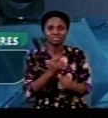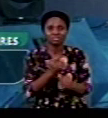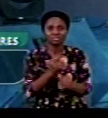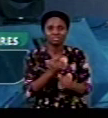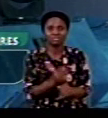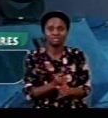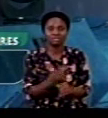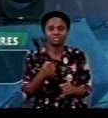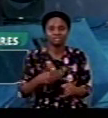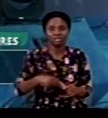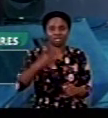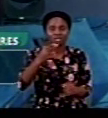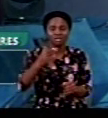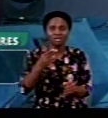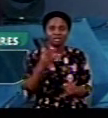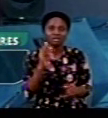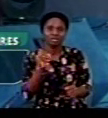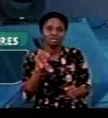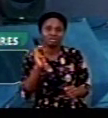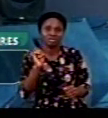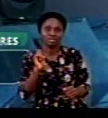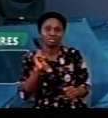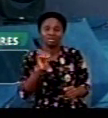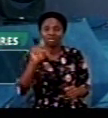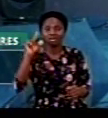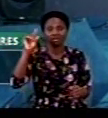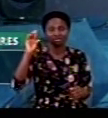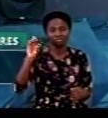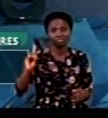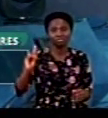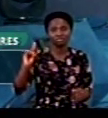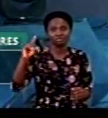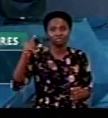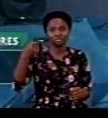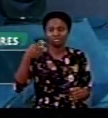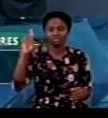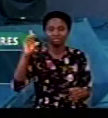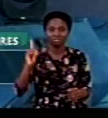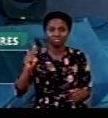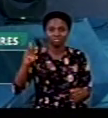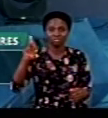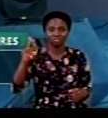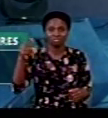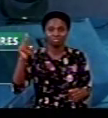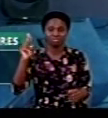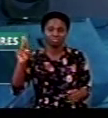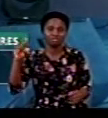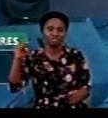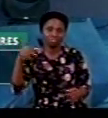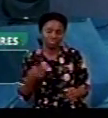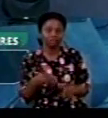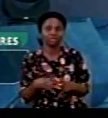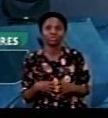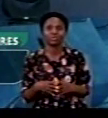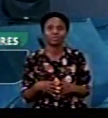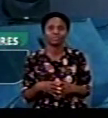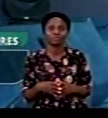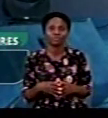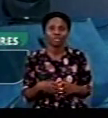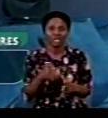like a slave to this, a slave to that, a slave to that, until that thing overmasters